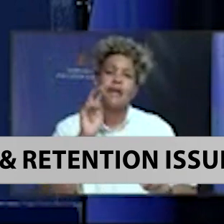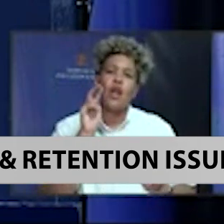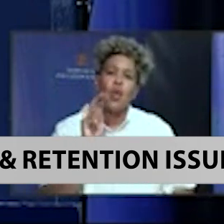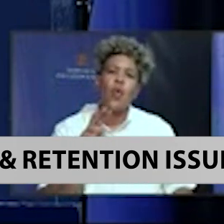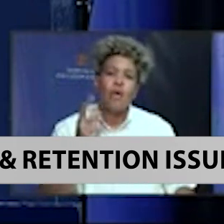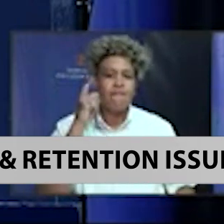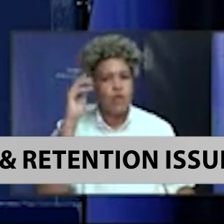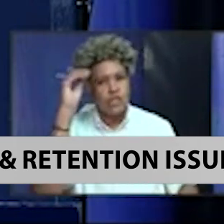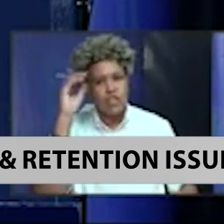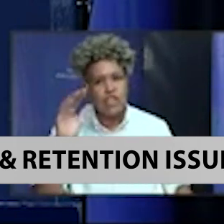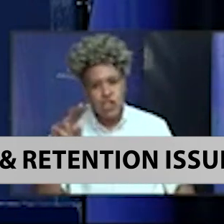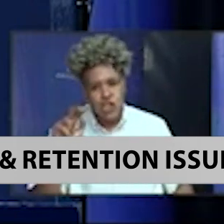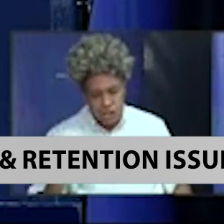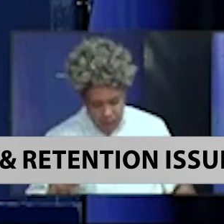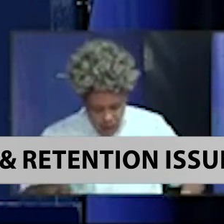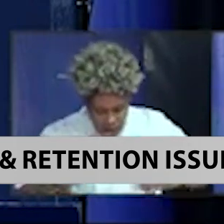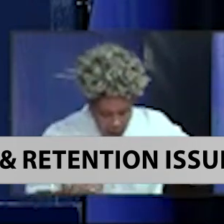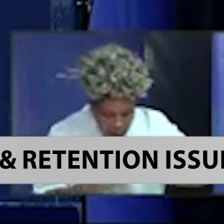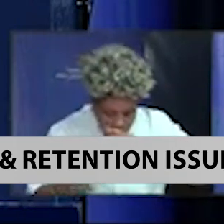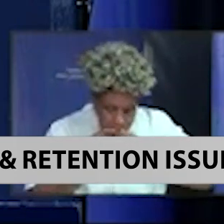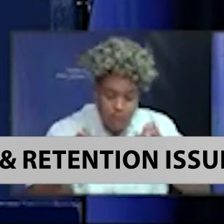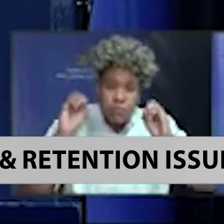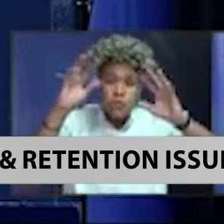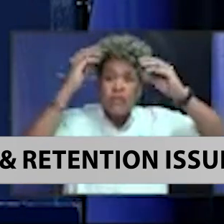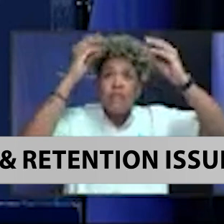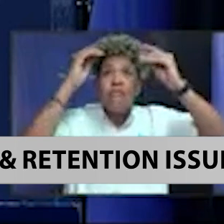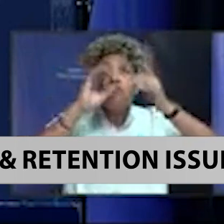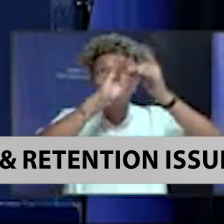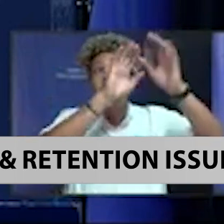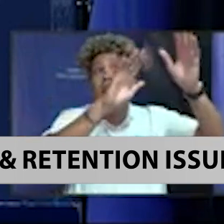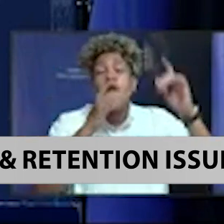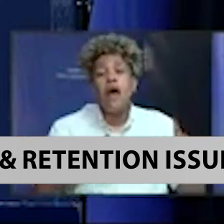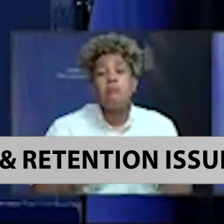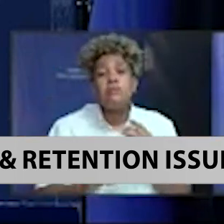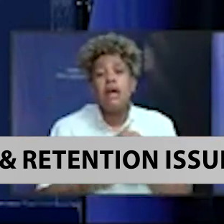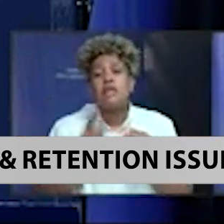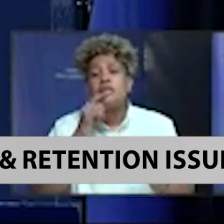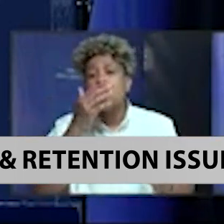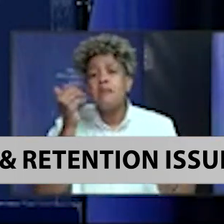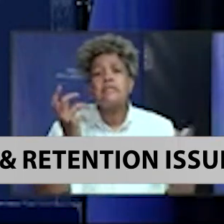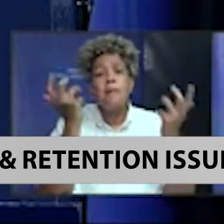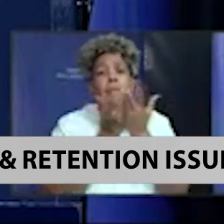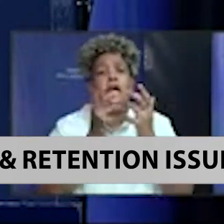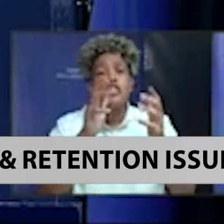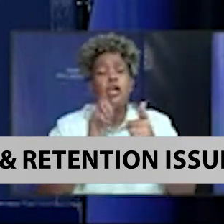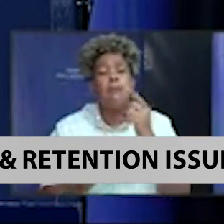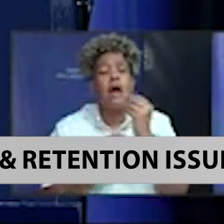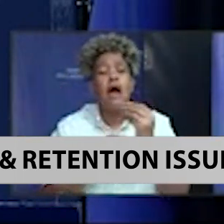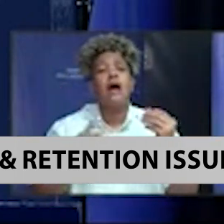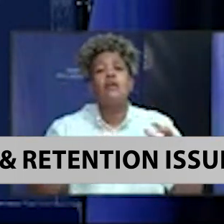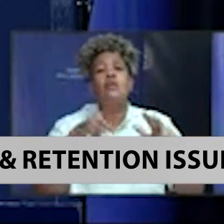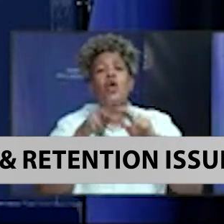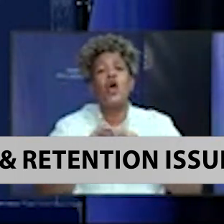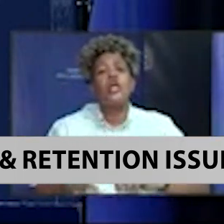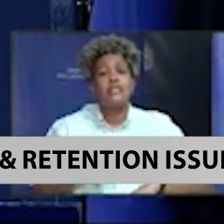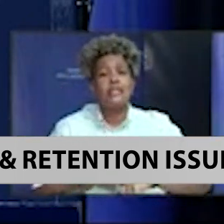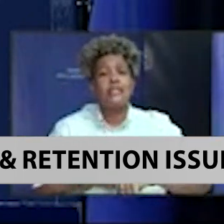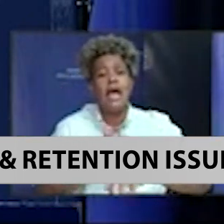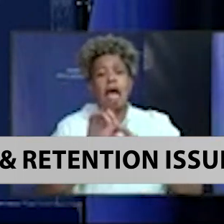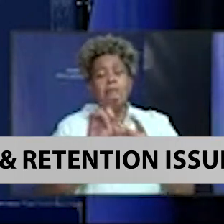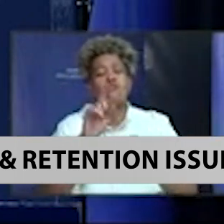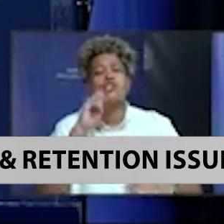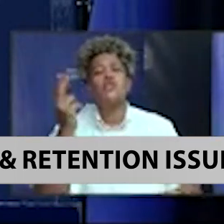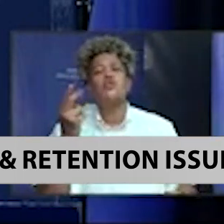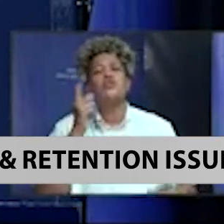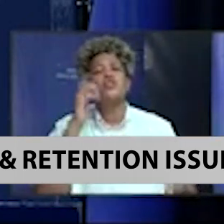for teachers can put up that information as well, so that there's a better matching, and we cut down the time used